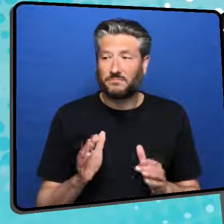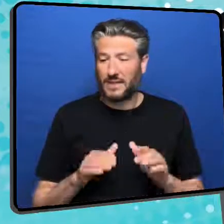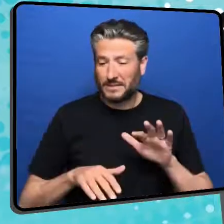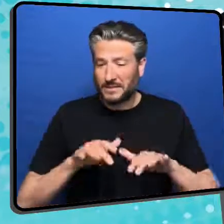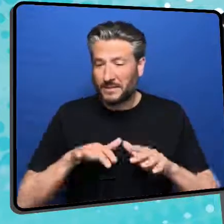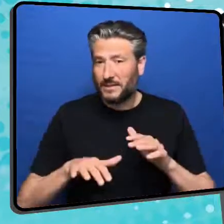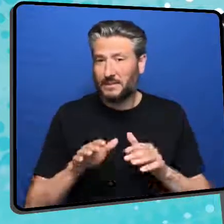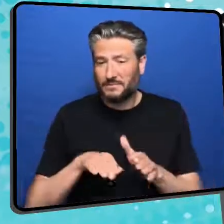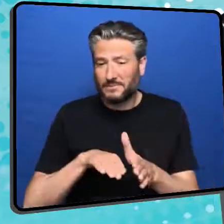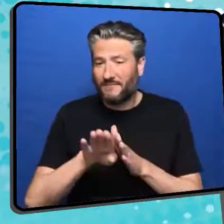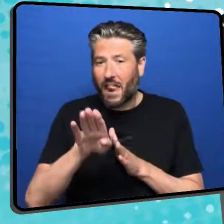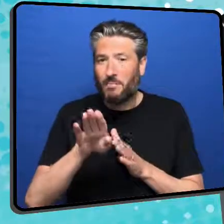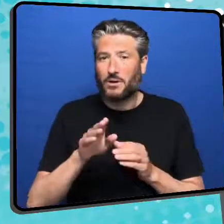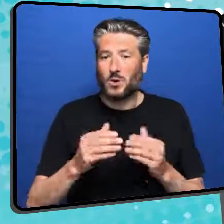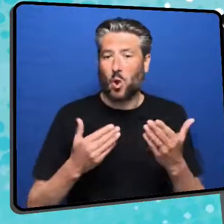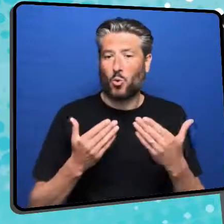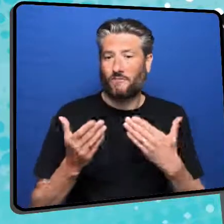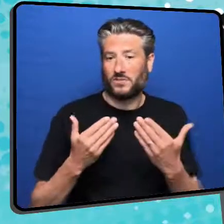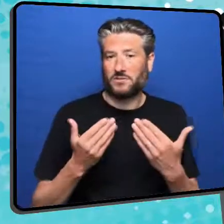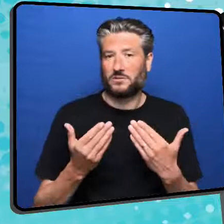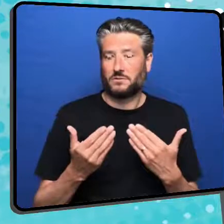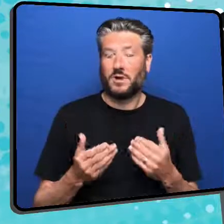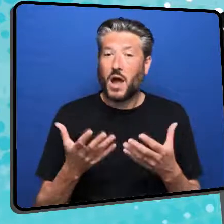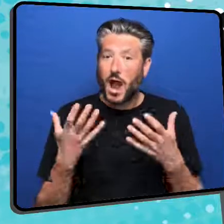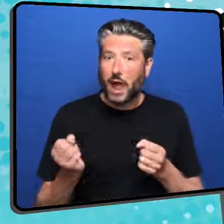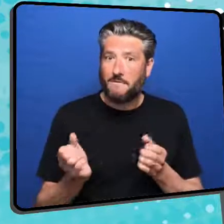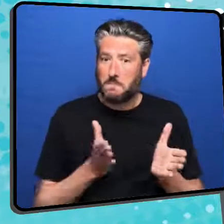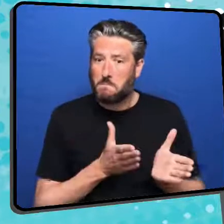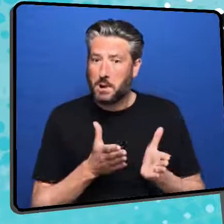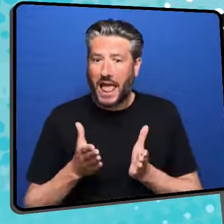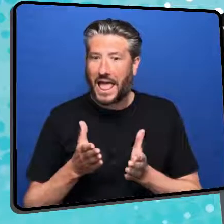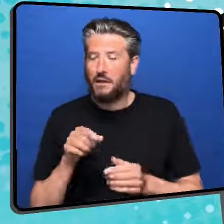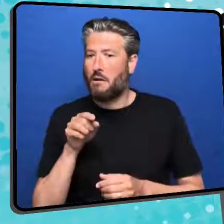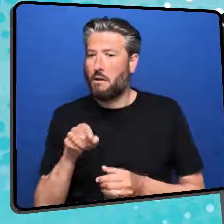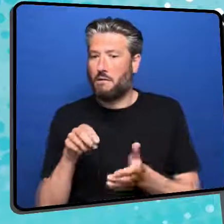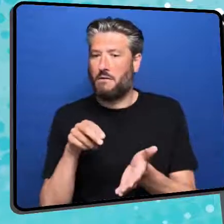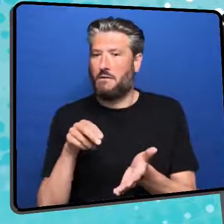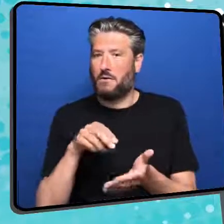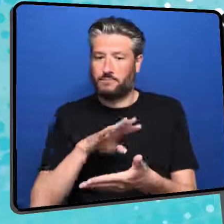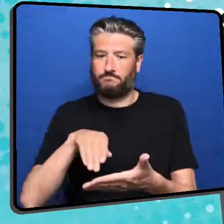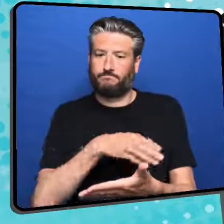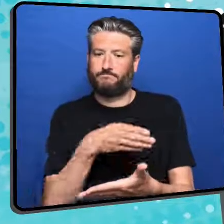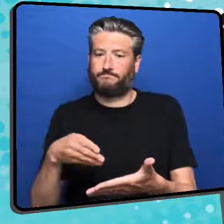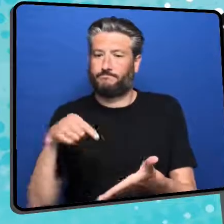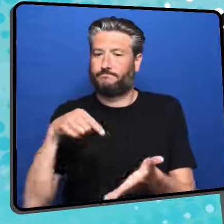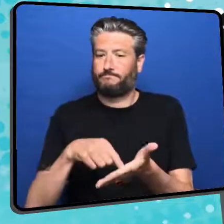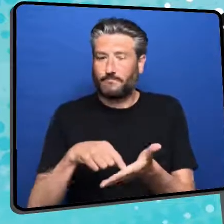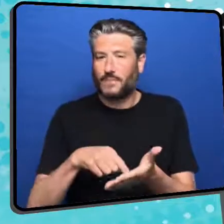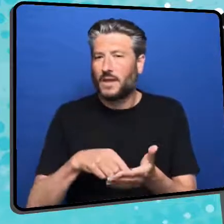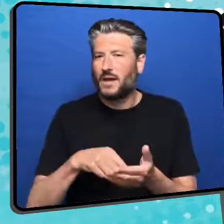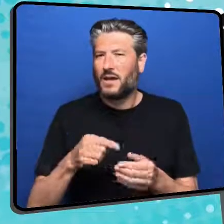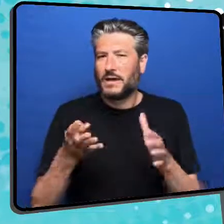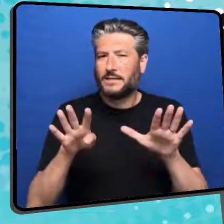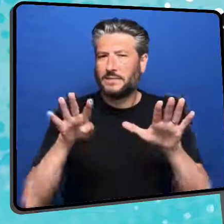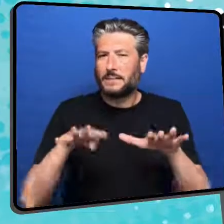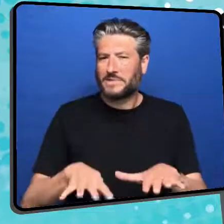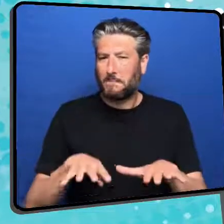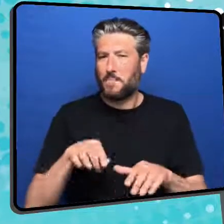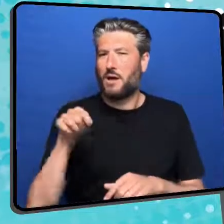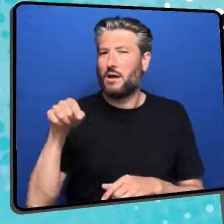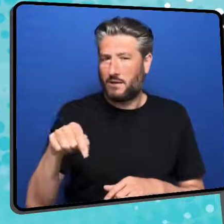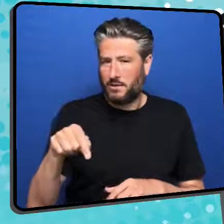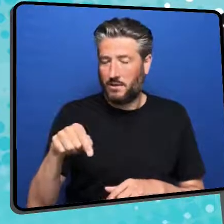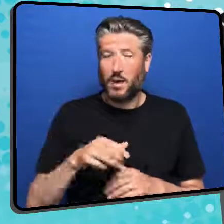the next one is planned for September. So that will be cool. It's mostly pretty big, a few thousand